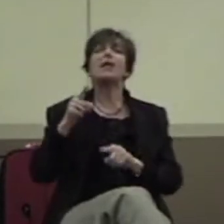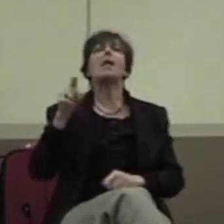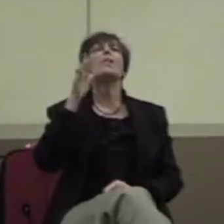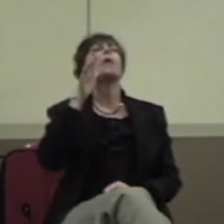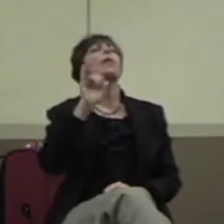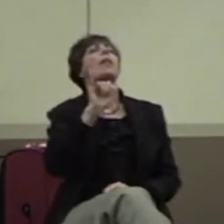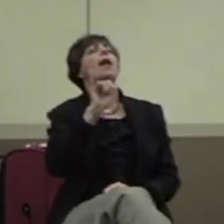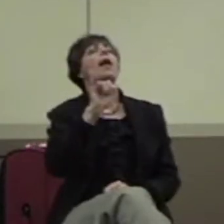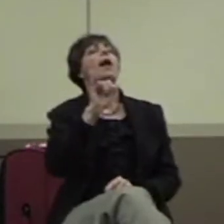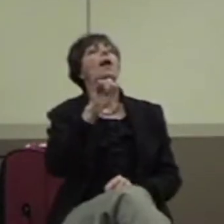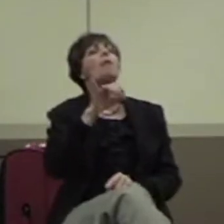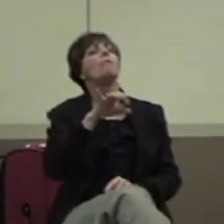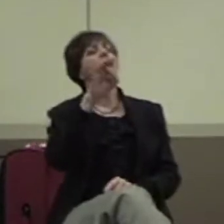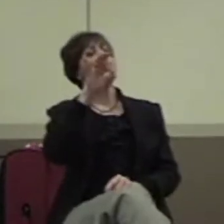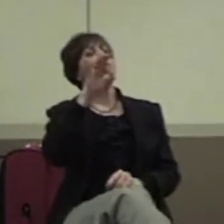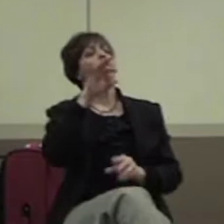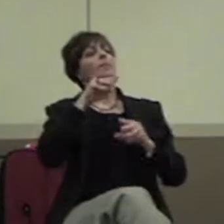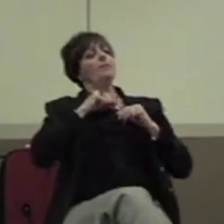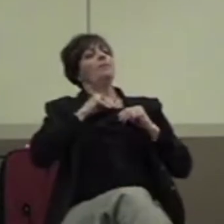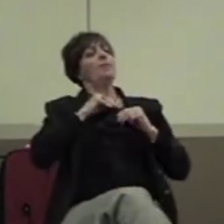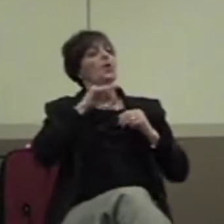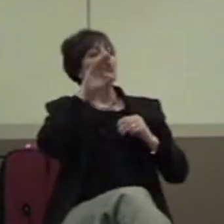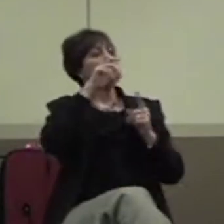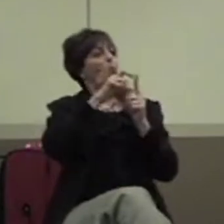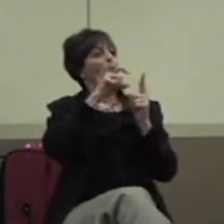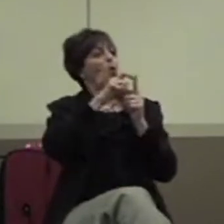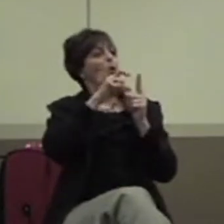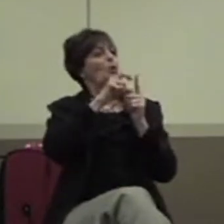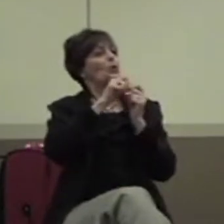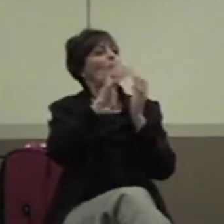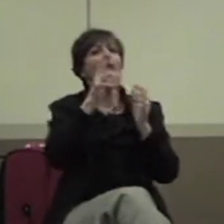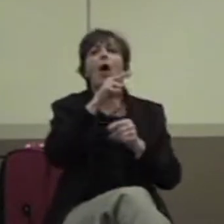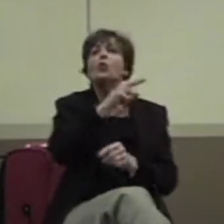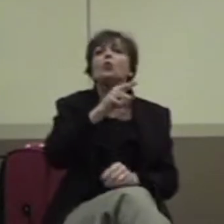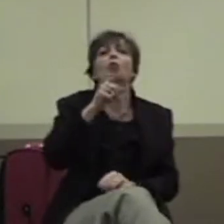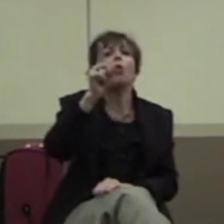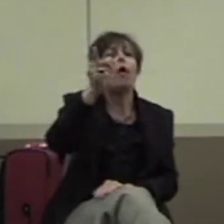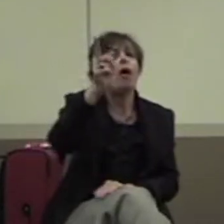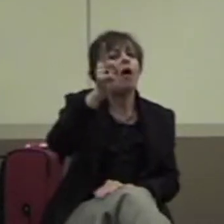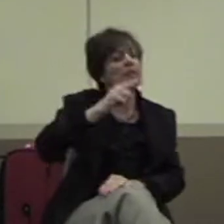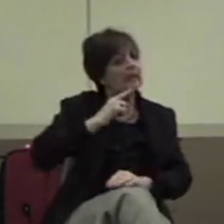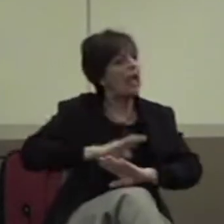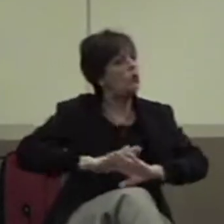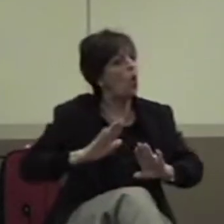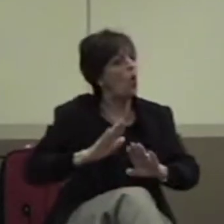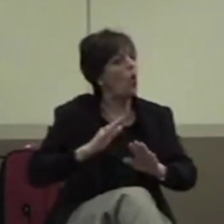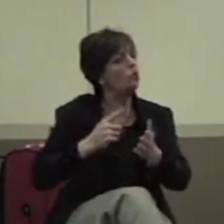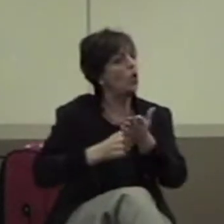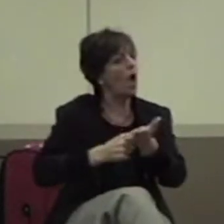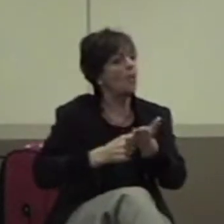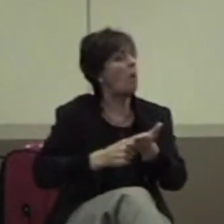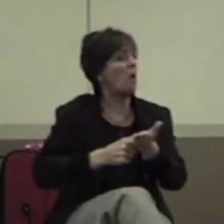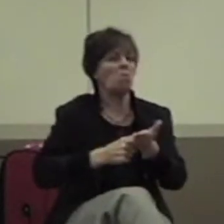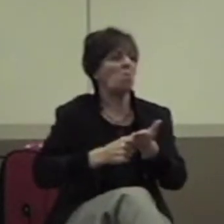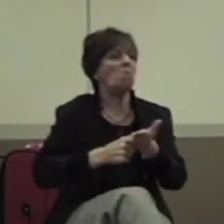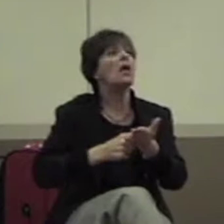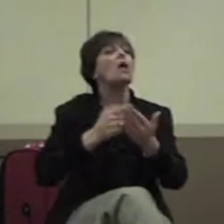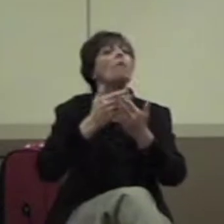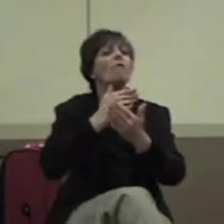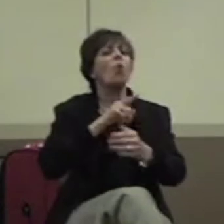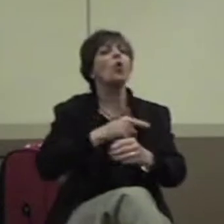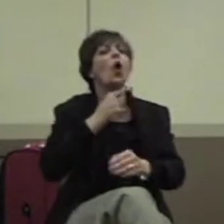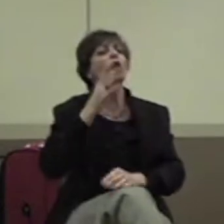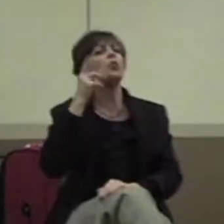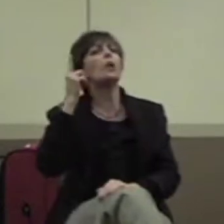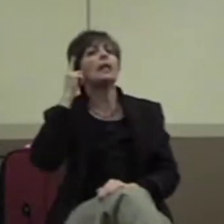will pick up your words without you ever even having to admonish them and say, don't talk that way. And before long, you